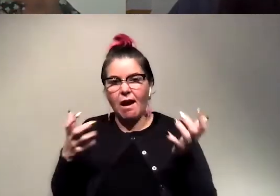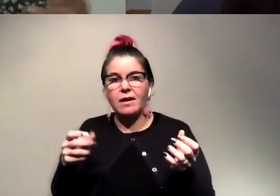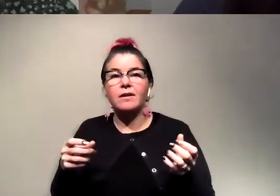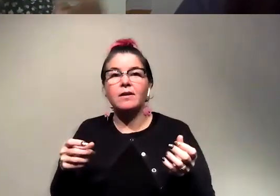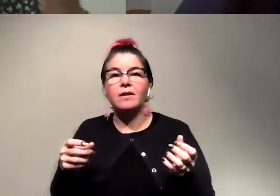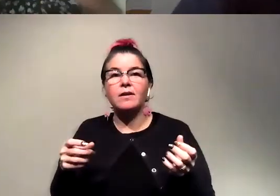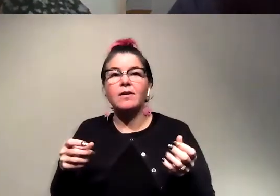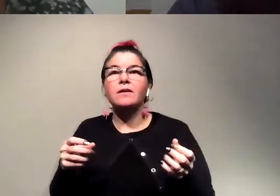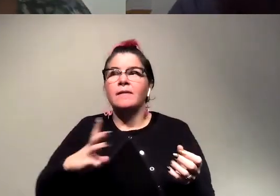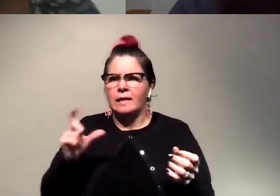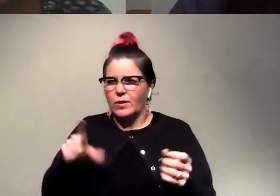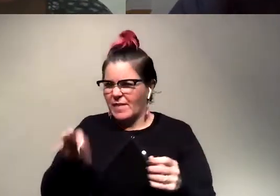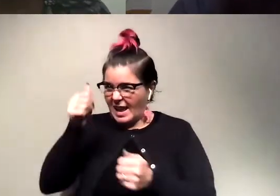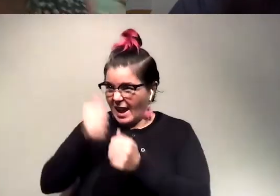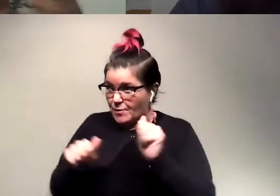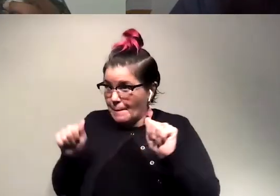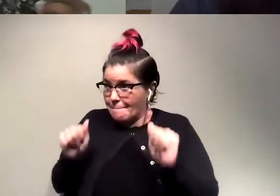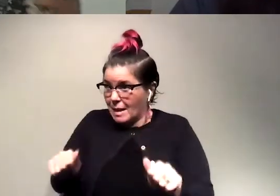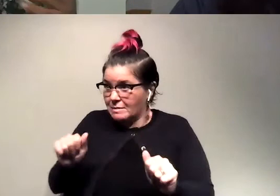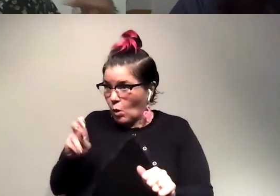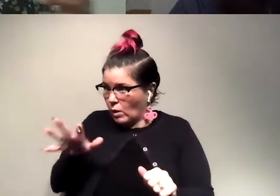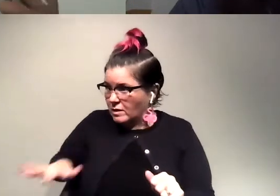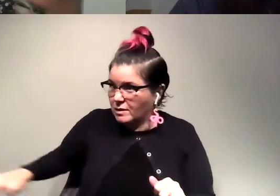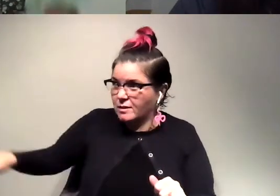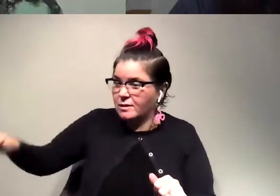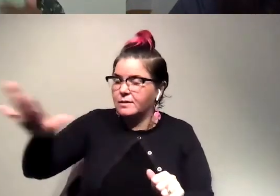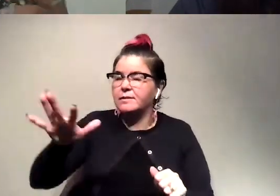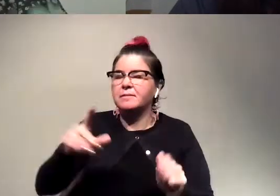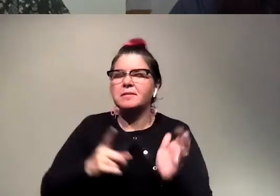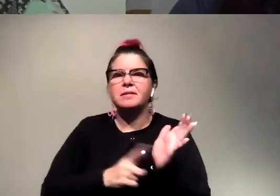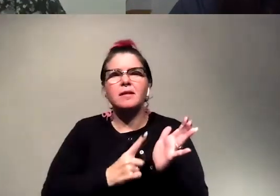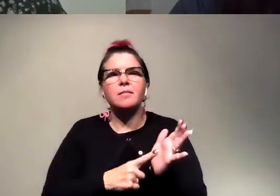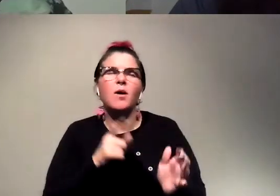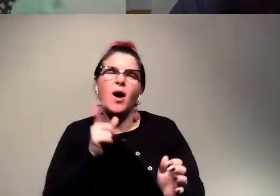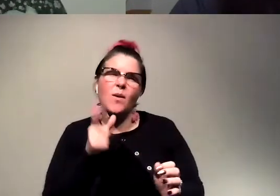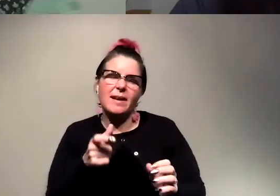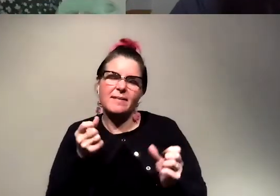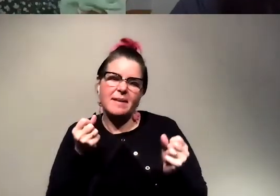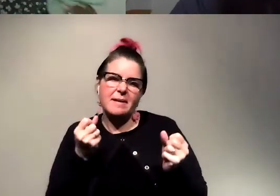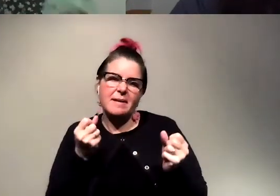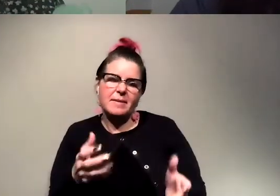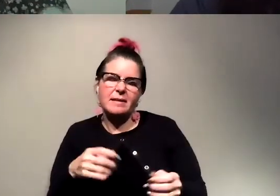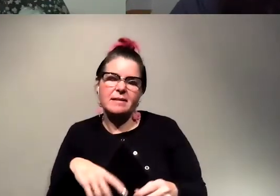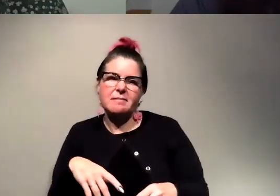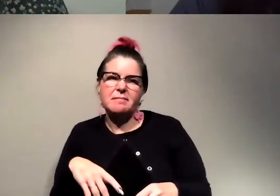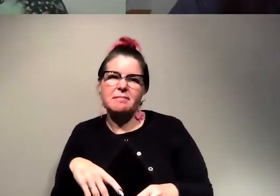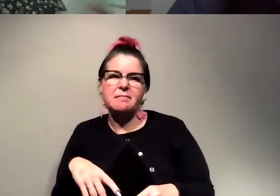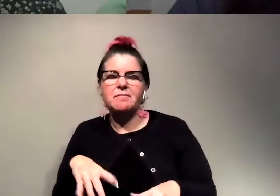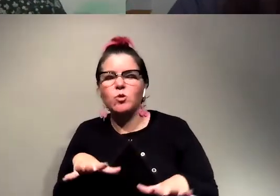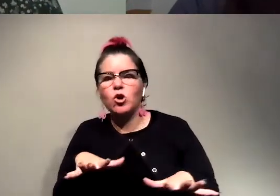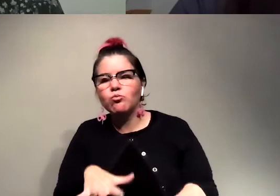to find every single anole in this area. And then some days it's like, oh, I don't need that many. We can just have a more chill